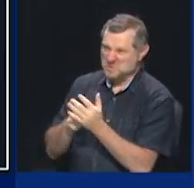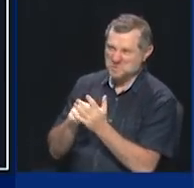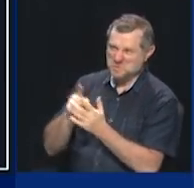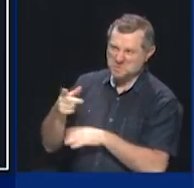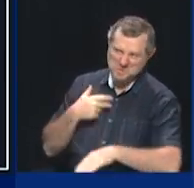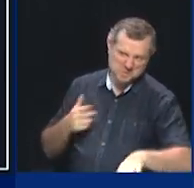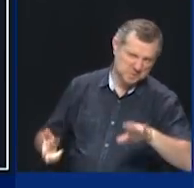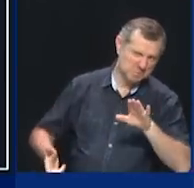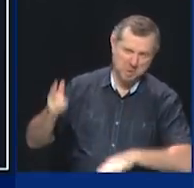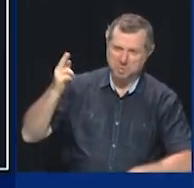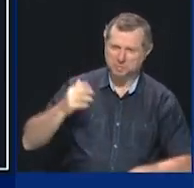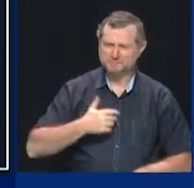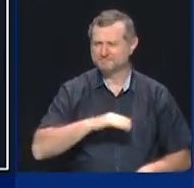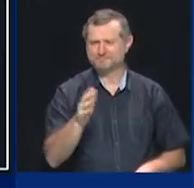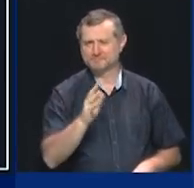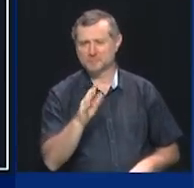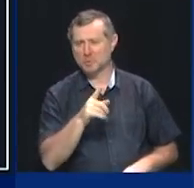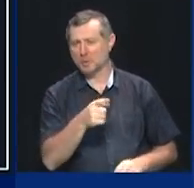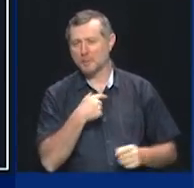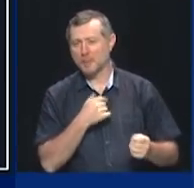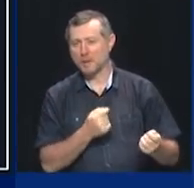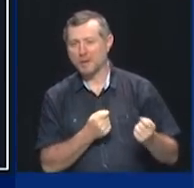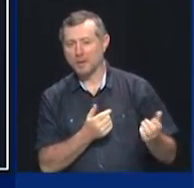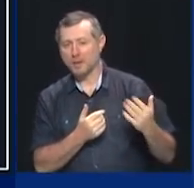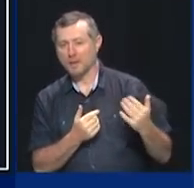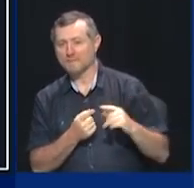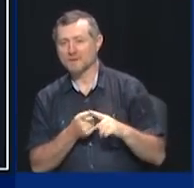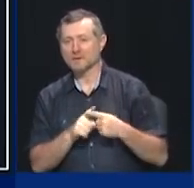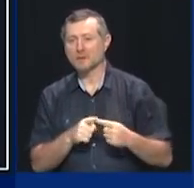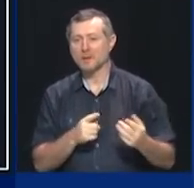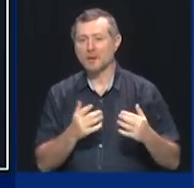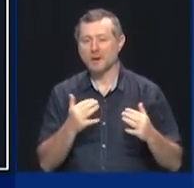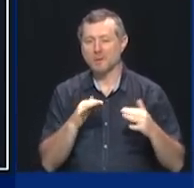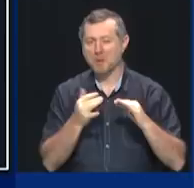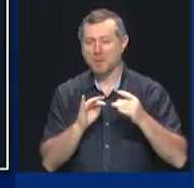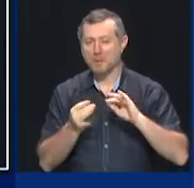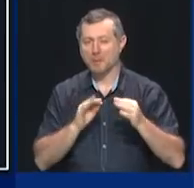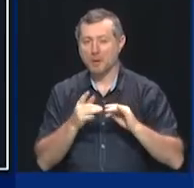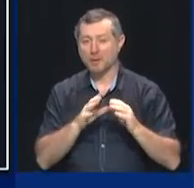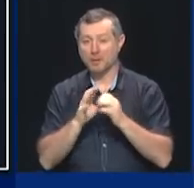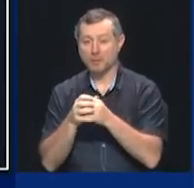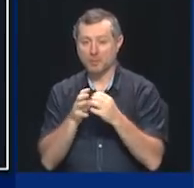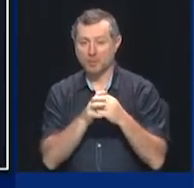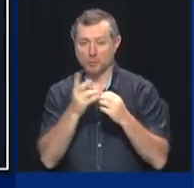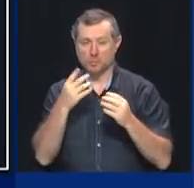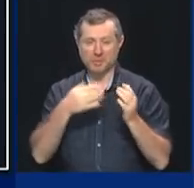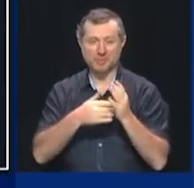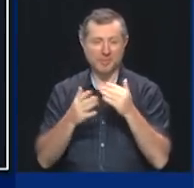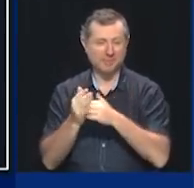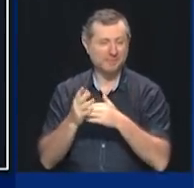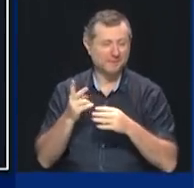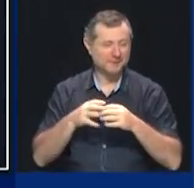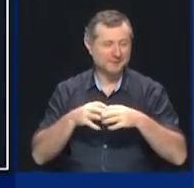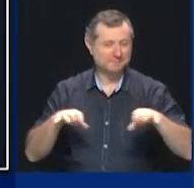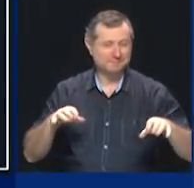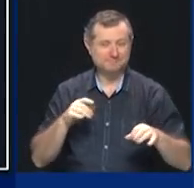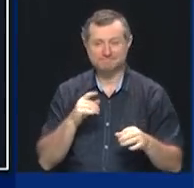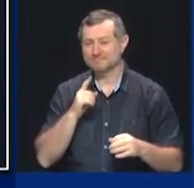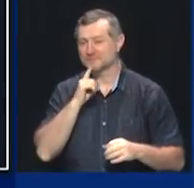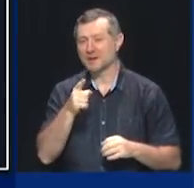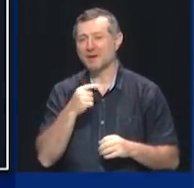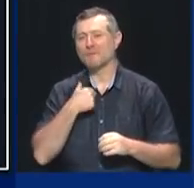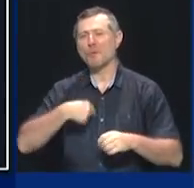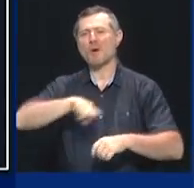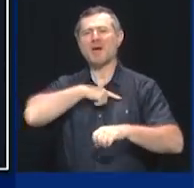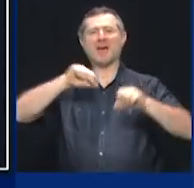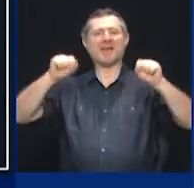You're going to get your friends, and now you're going to start a war. And there's going to be more people coming back. You intervene at that